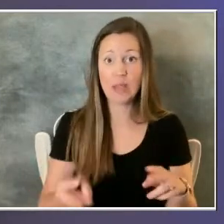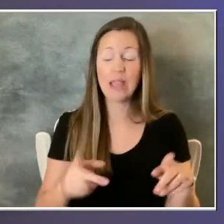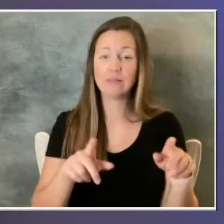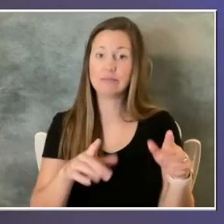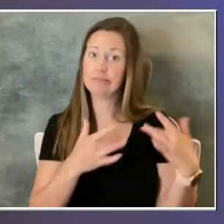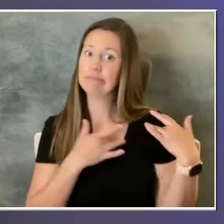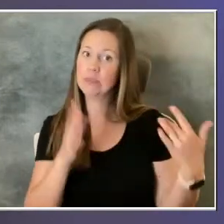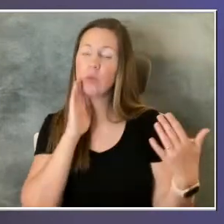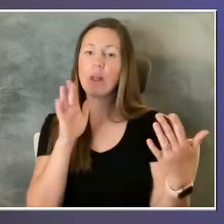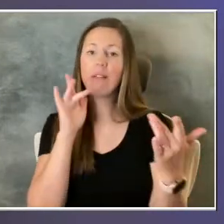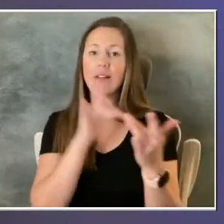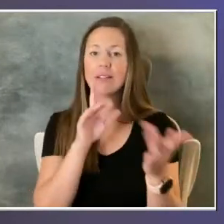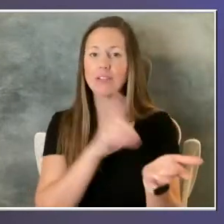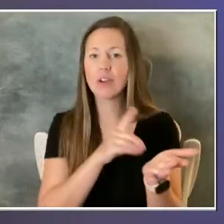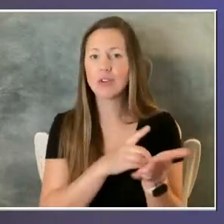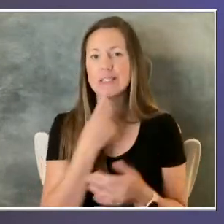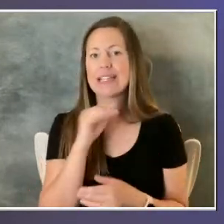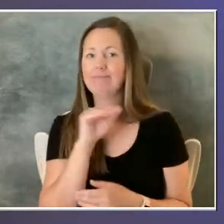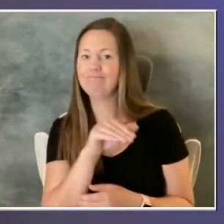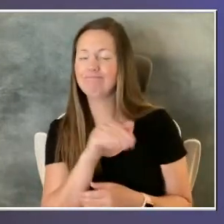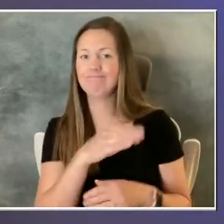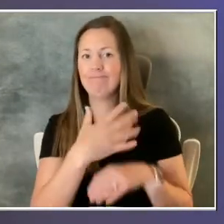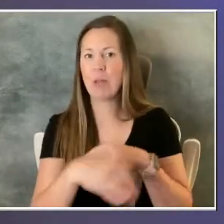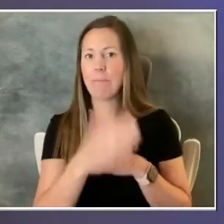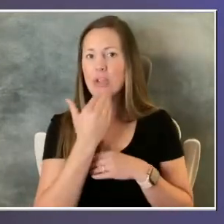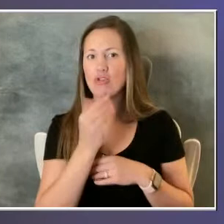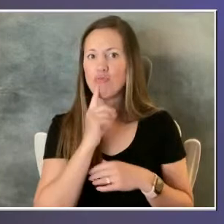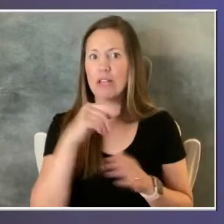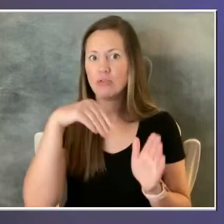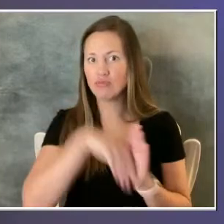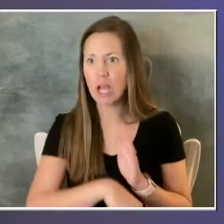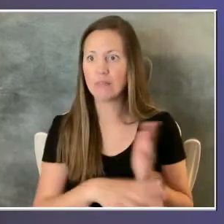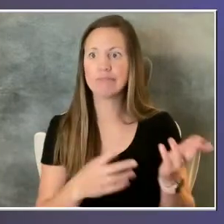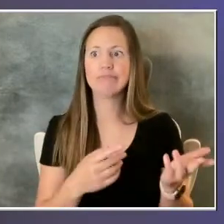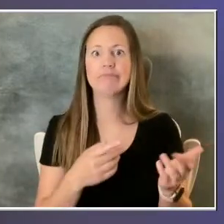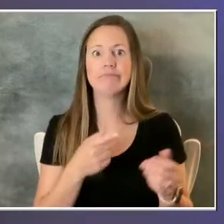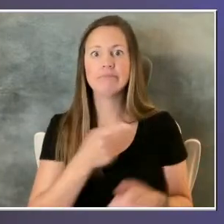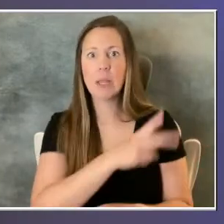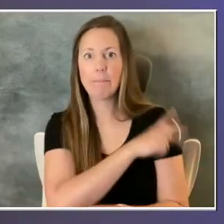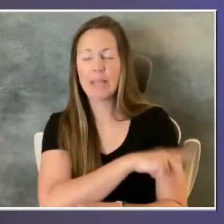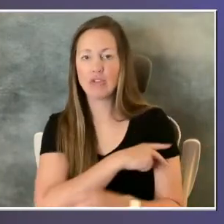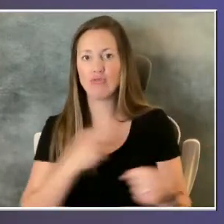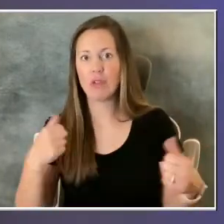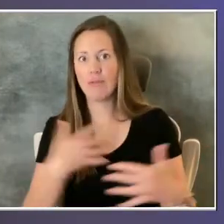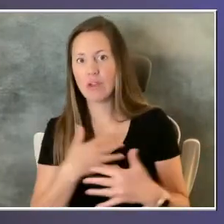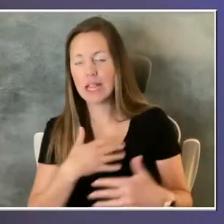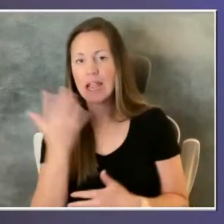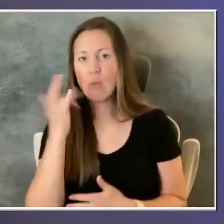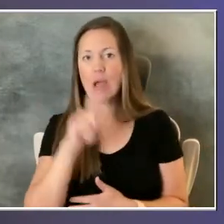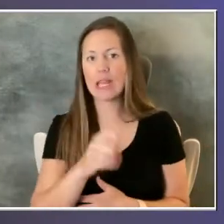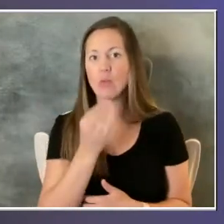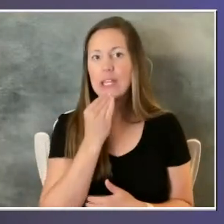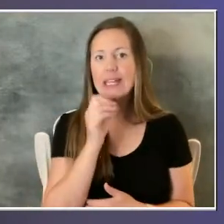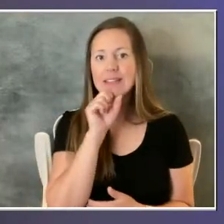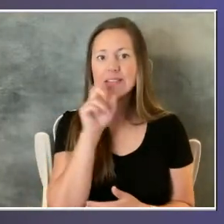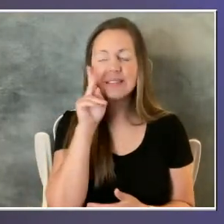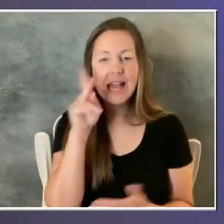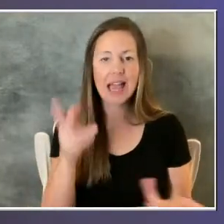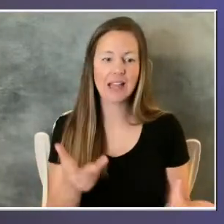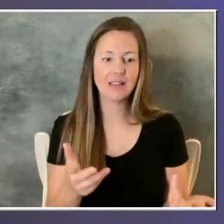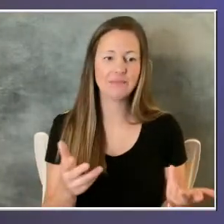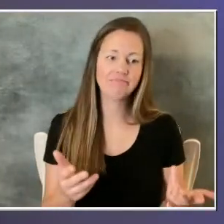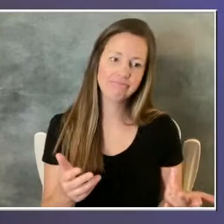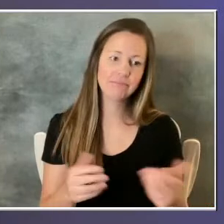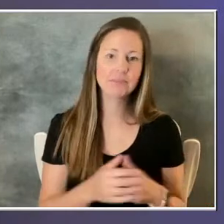blood sugar's dropping. This patient's afraid, that's why she needs to eat a snack. Sometimes people will say, I eat